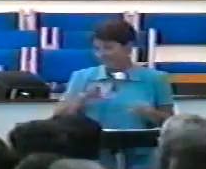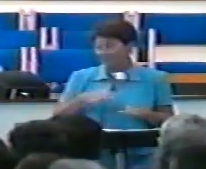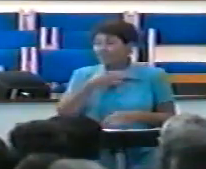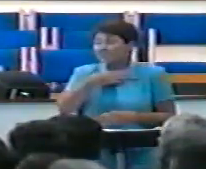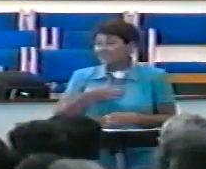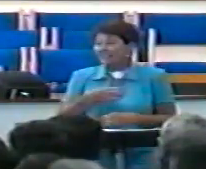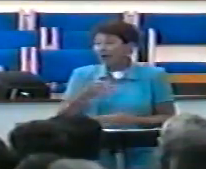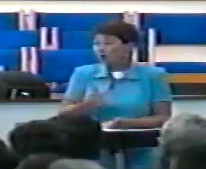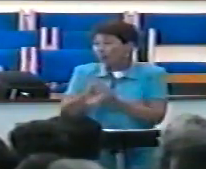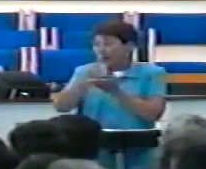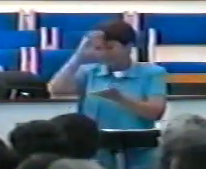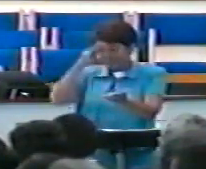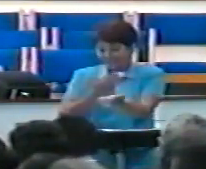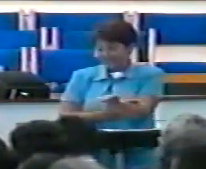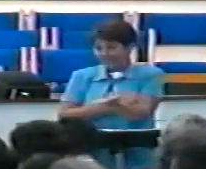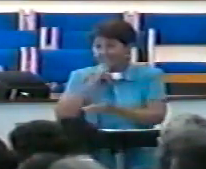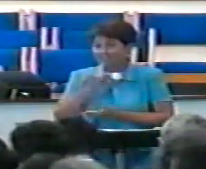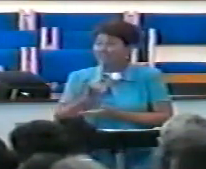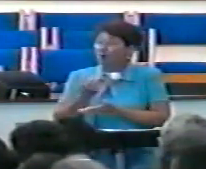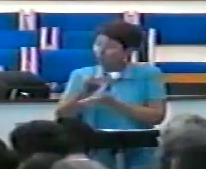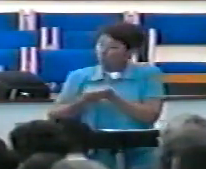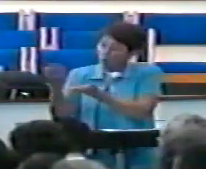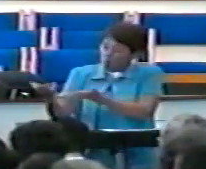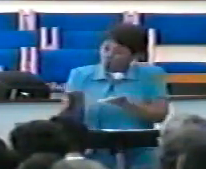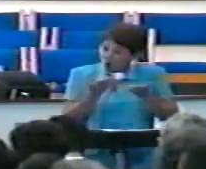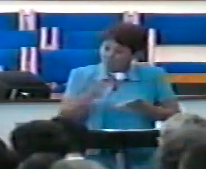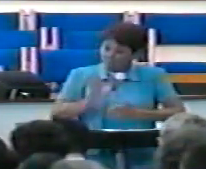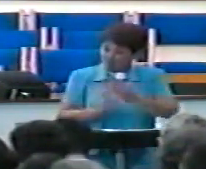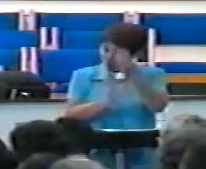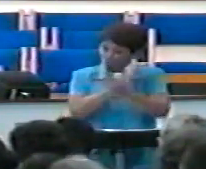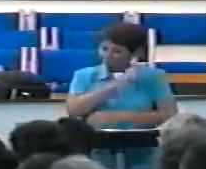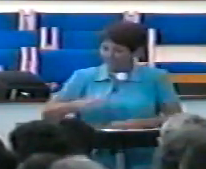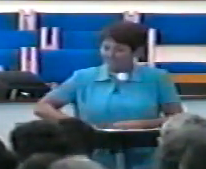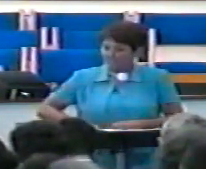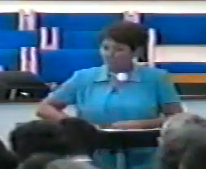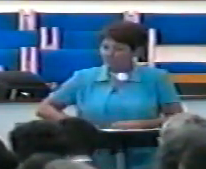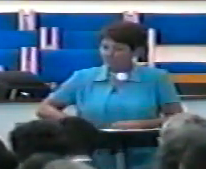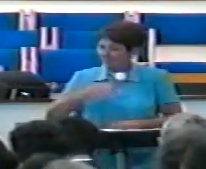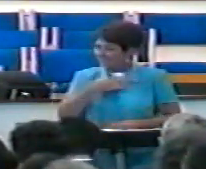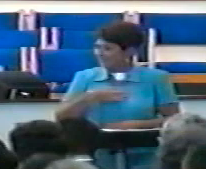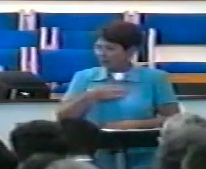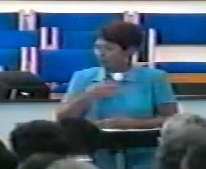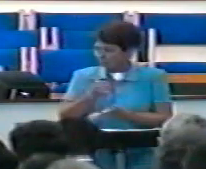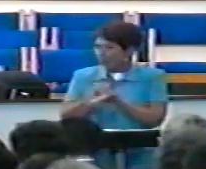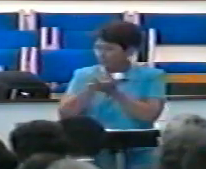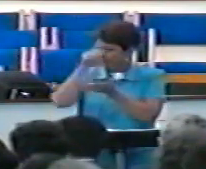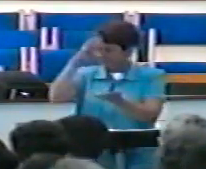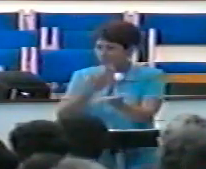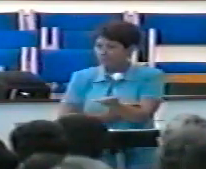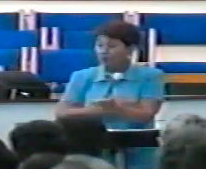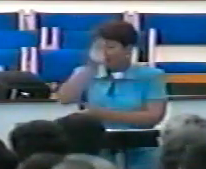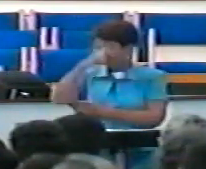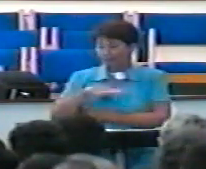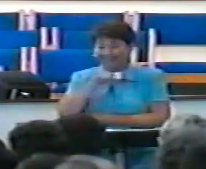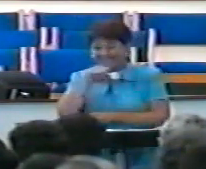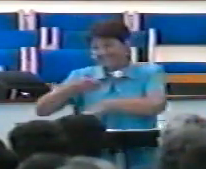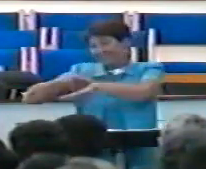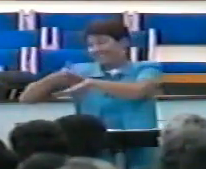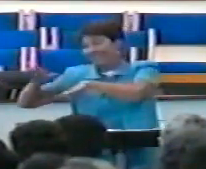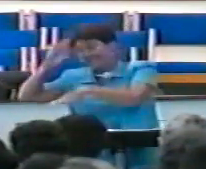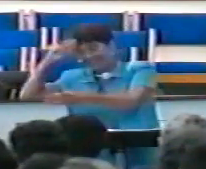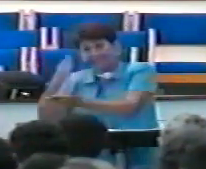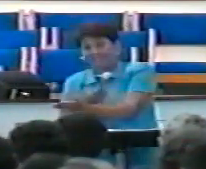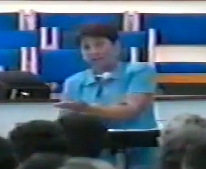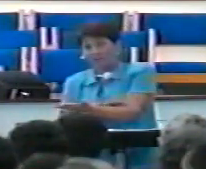what brought him to Christ. The desire to help his son brought him to Christ. Now, the man didn't send his son out to